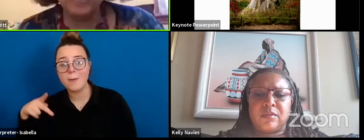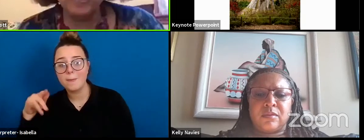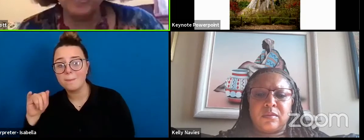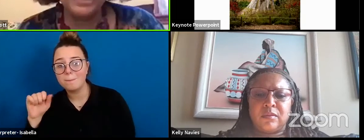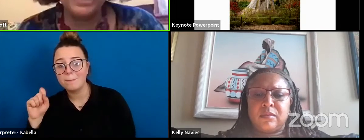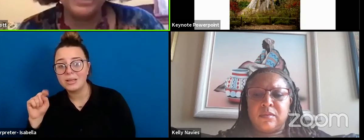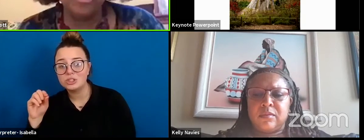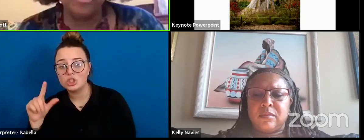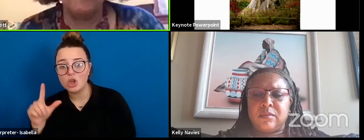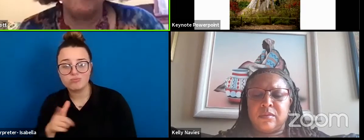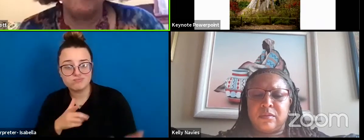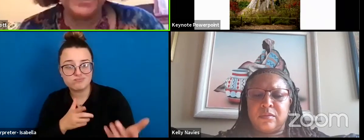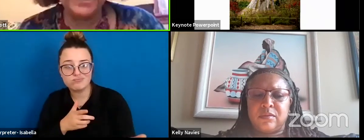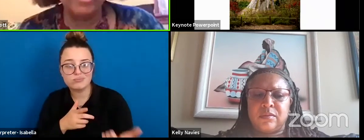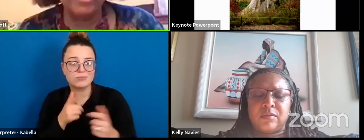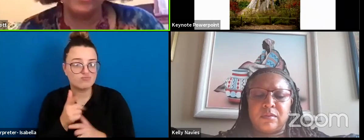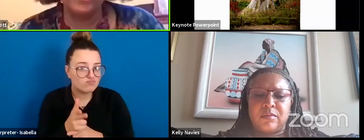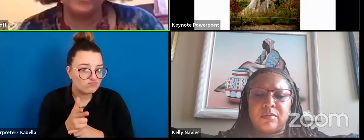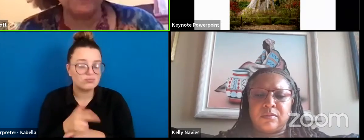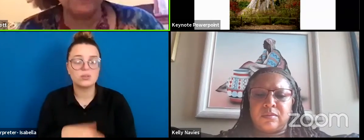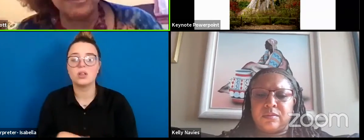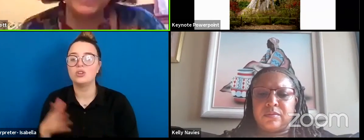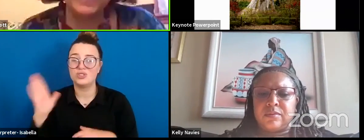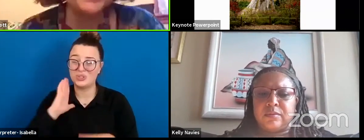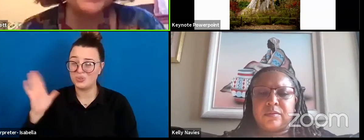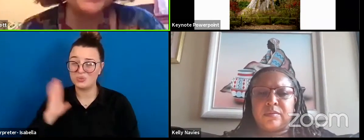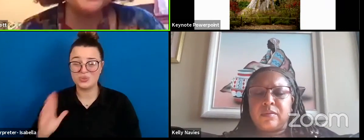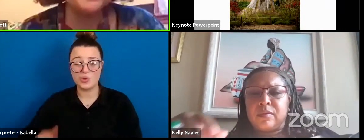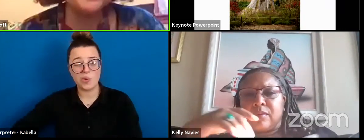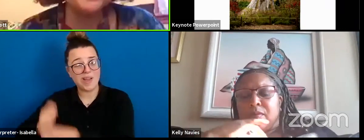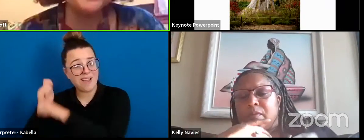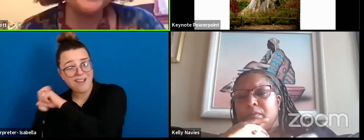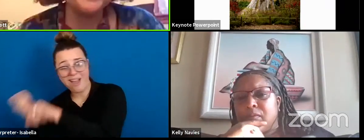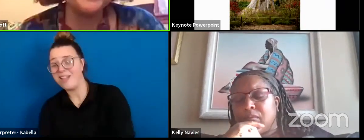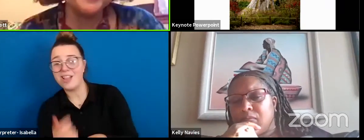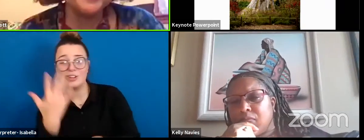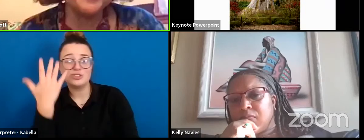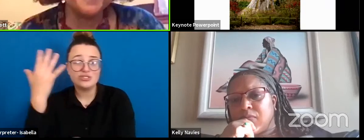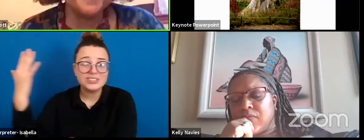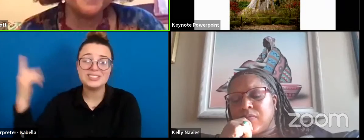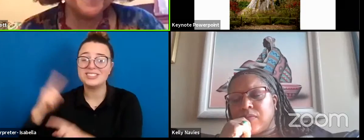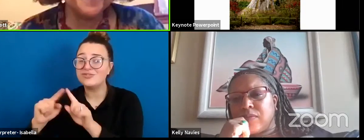to cut down trees and stuff. So sometimes she's with an axe.